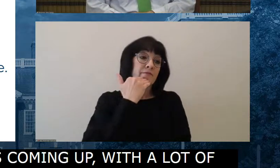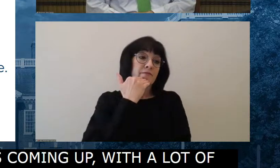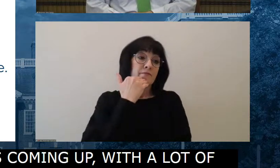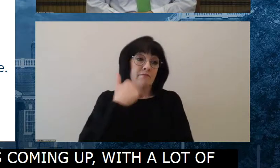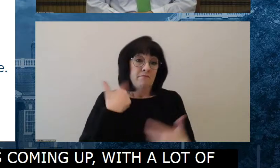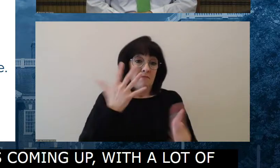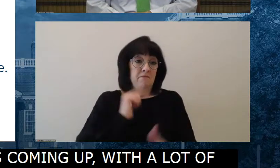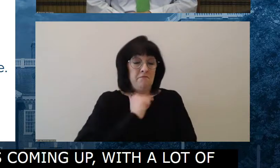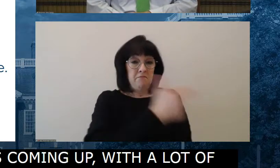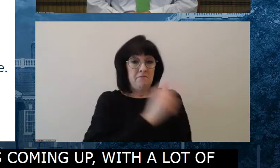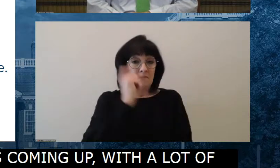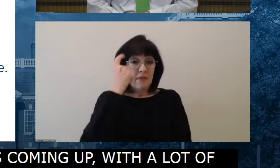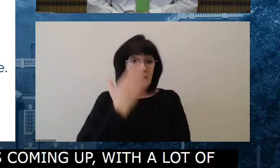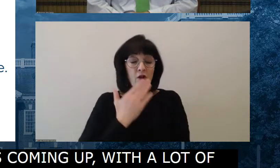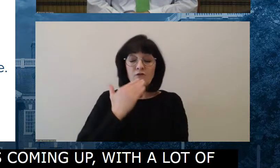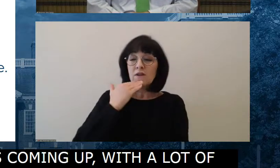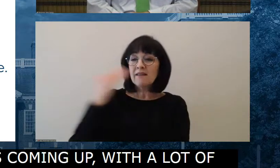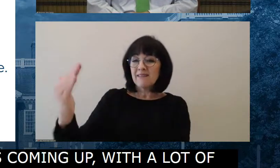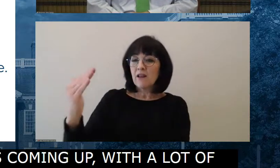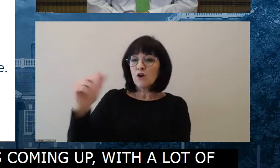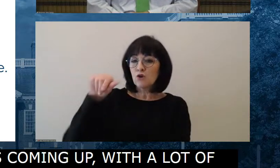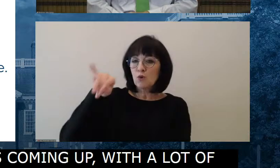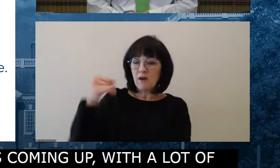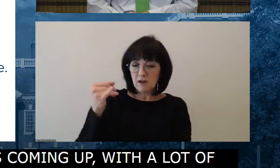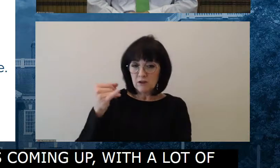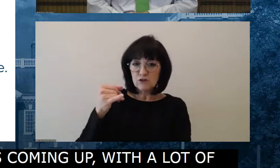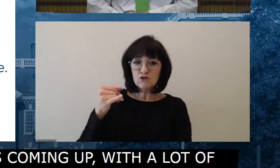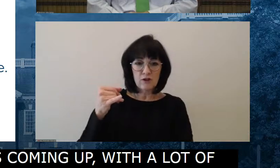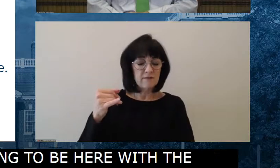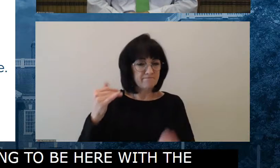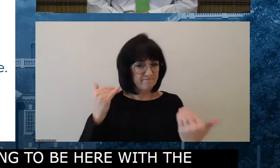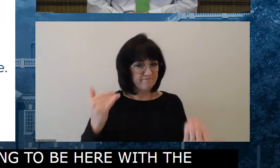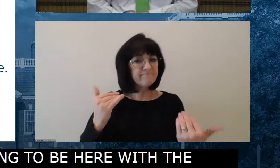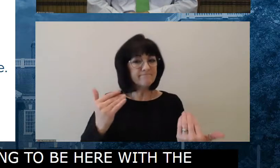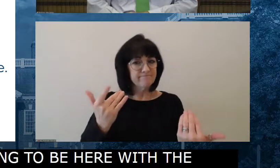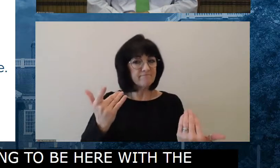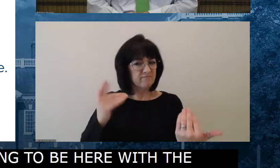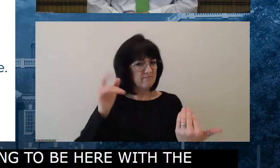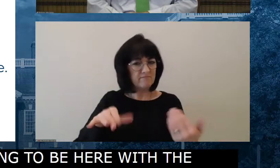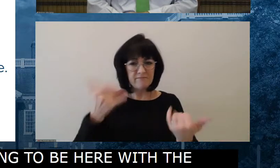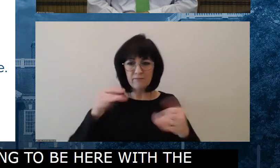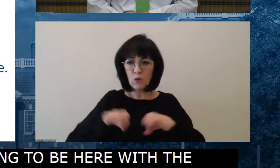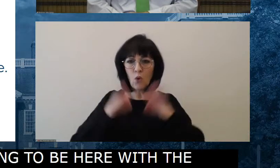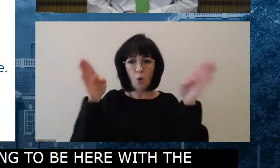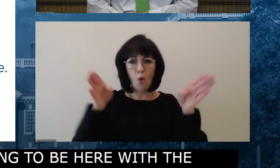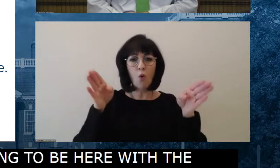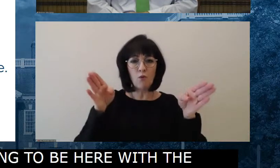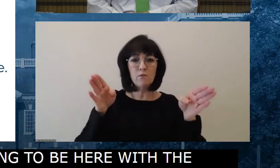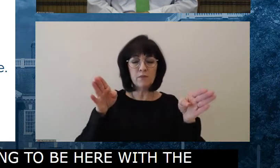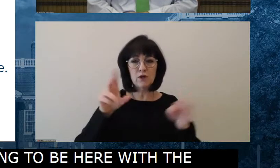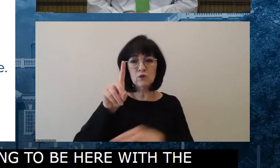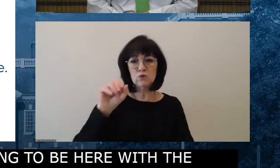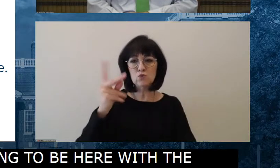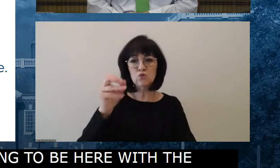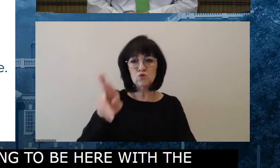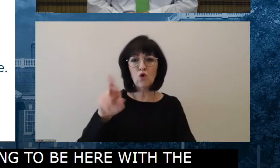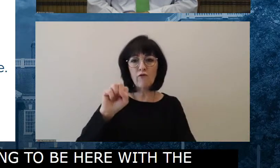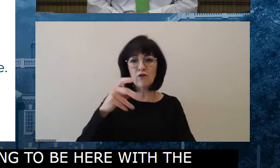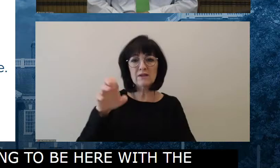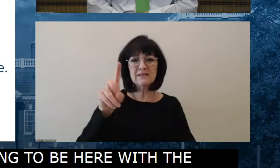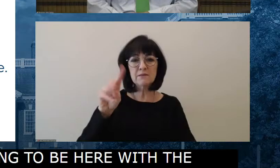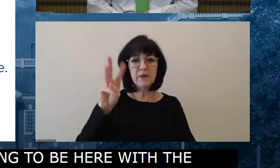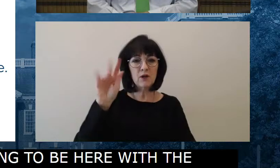all our partners there at the Speedway and other vaccination sites. We're really making tremendous progress. If you think about